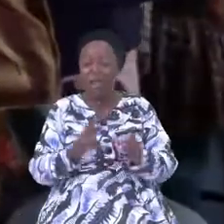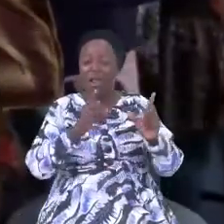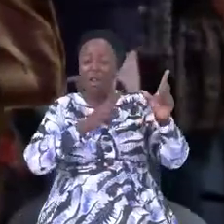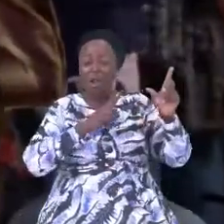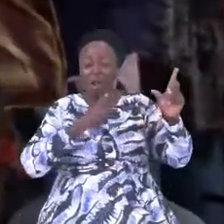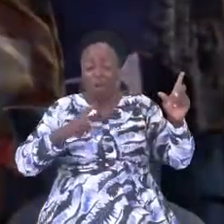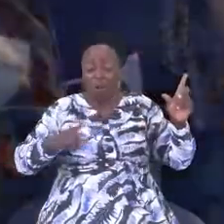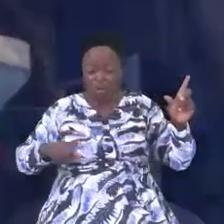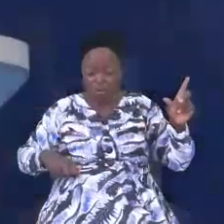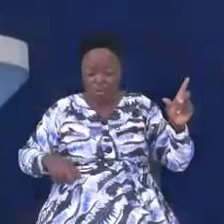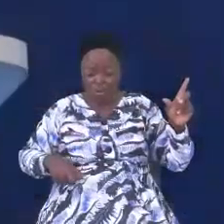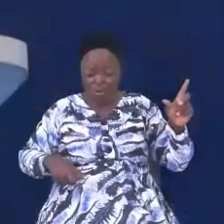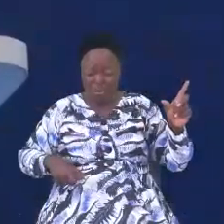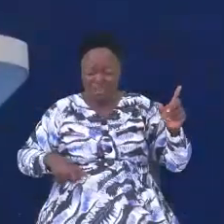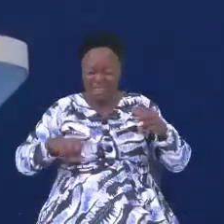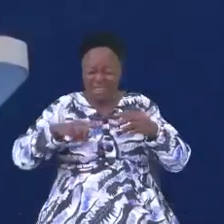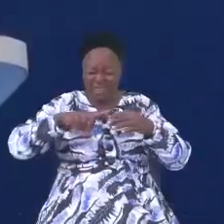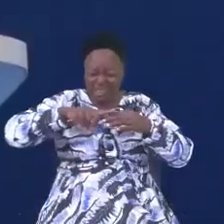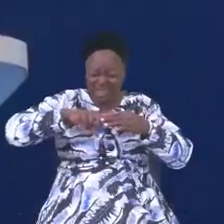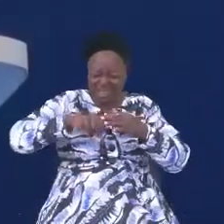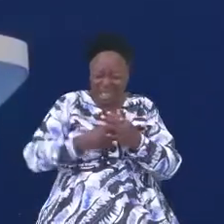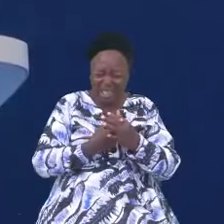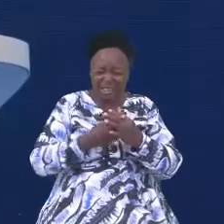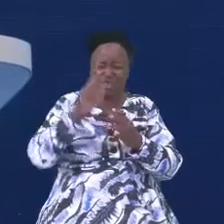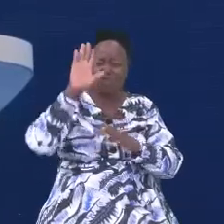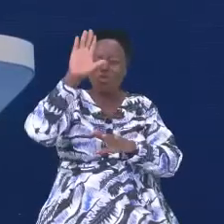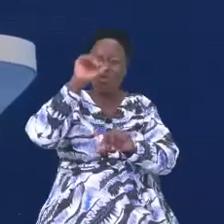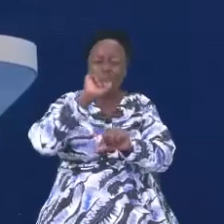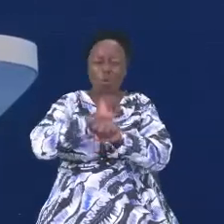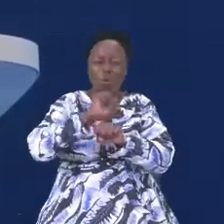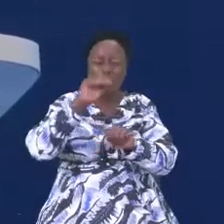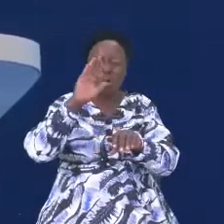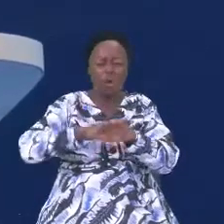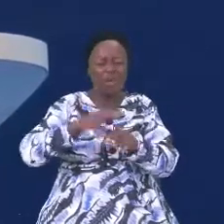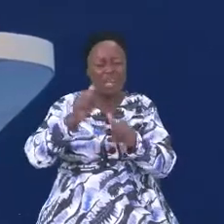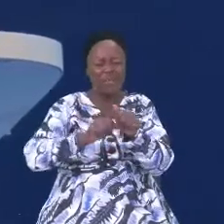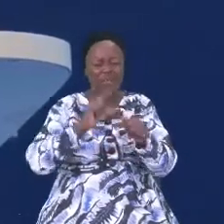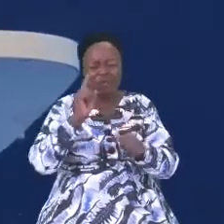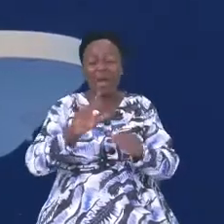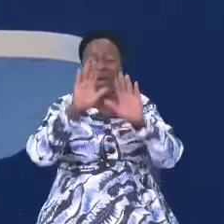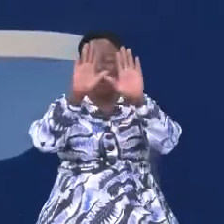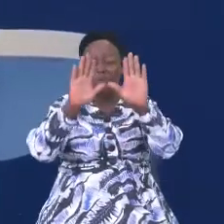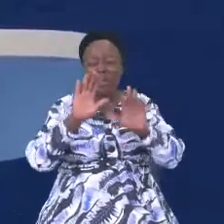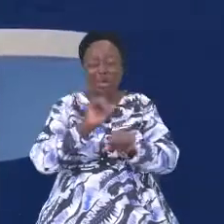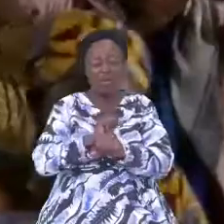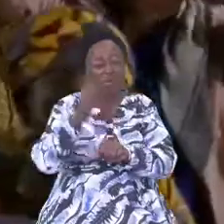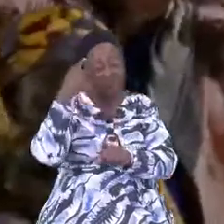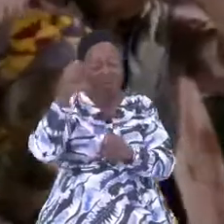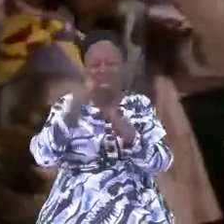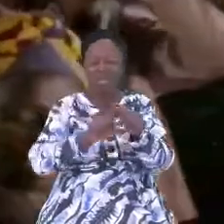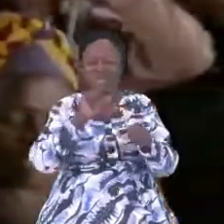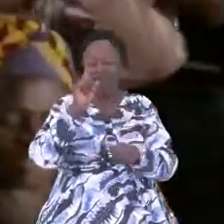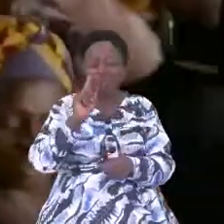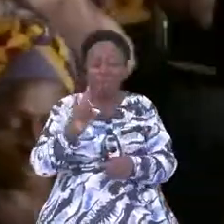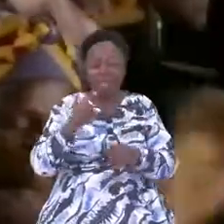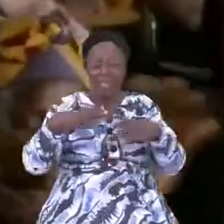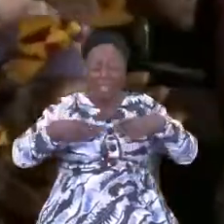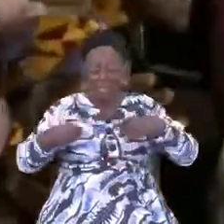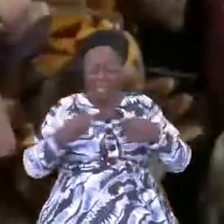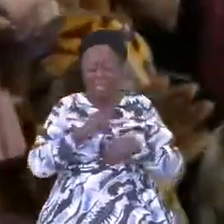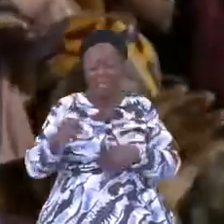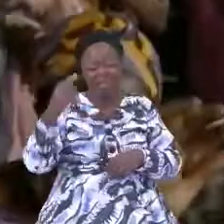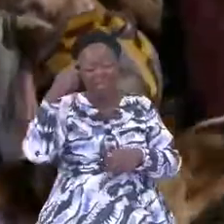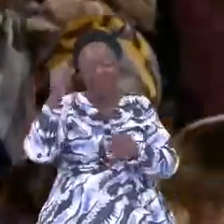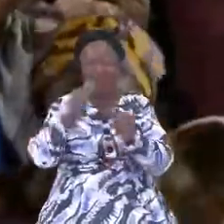Lord, begin your work on everyone. Miracle for everyone. Healing